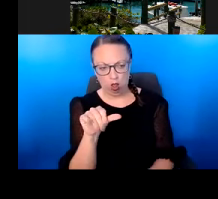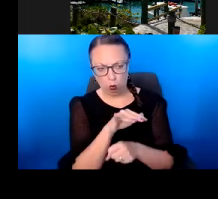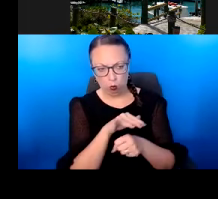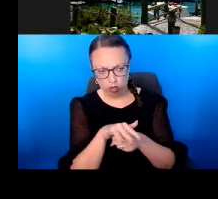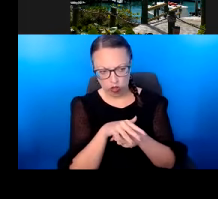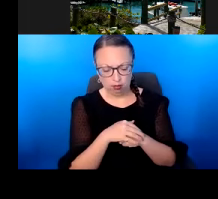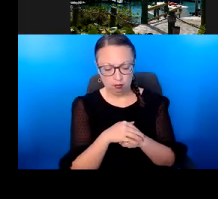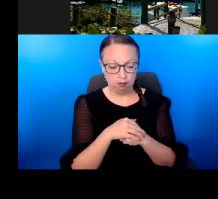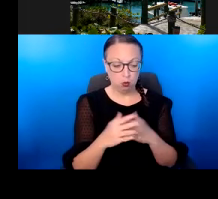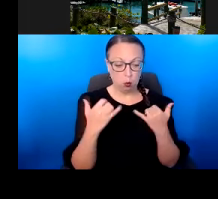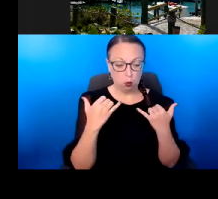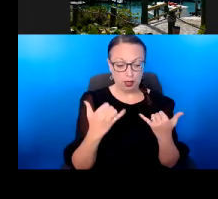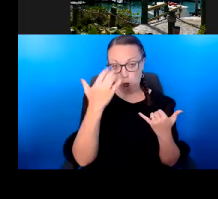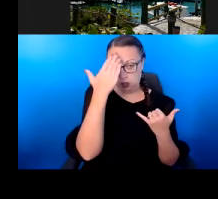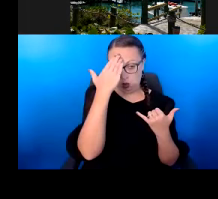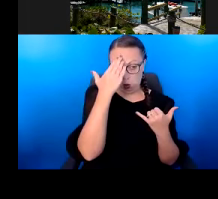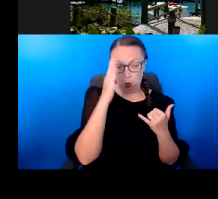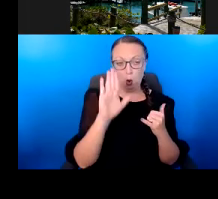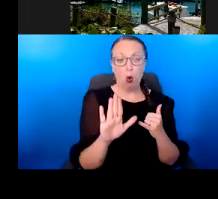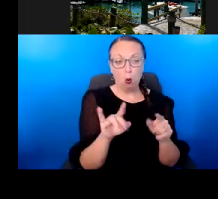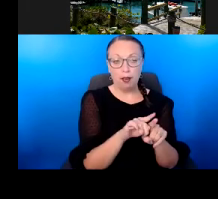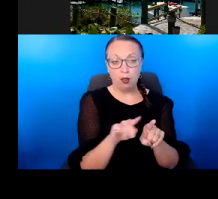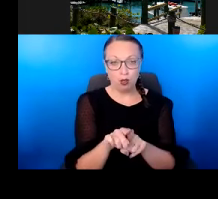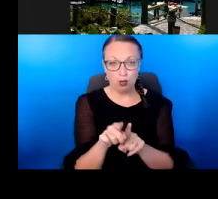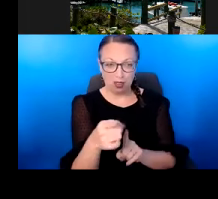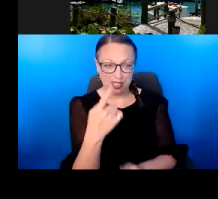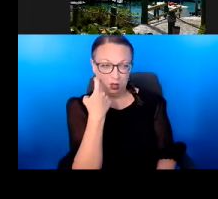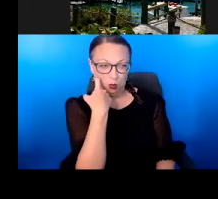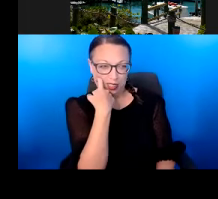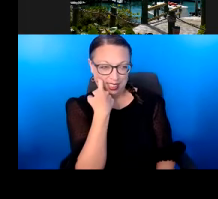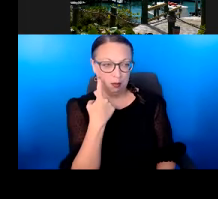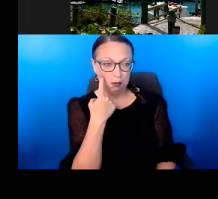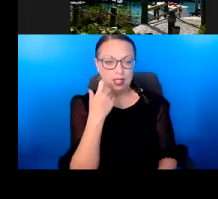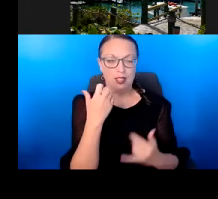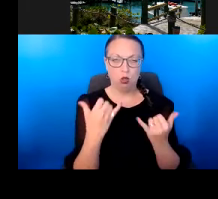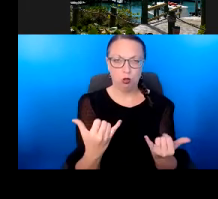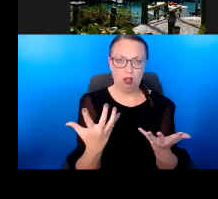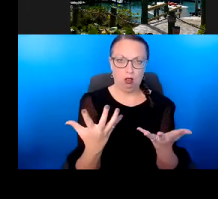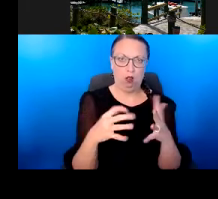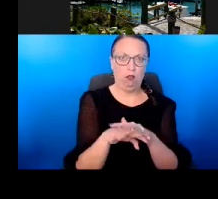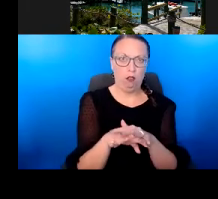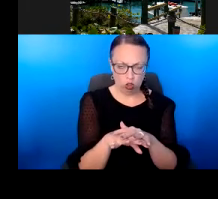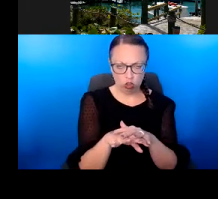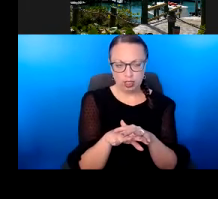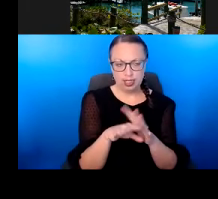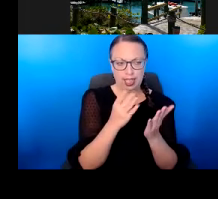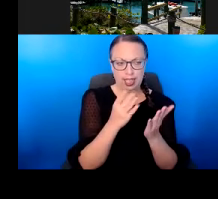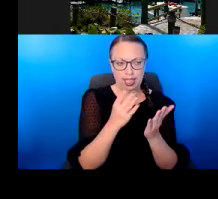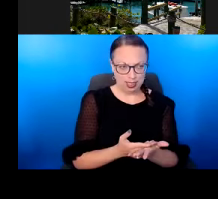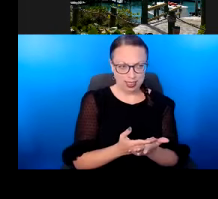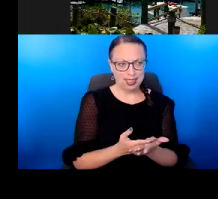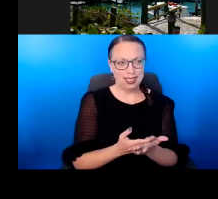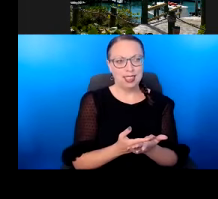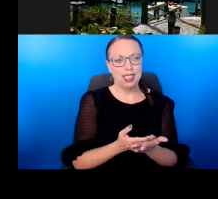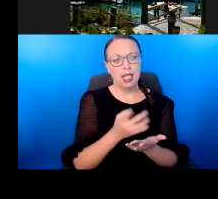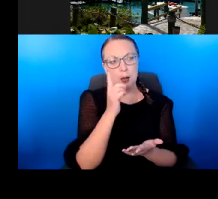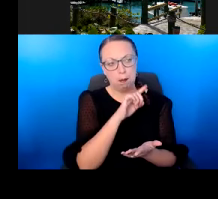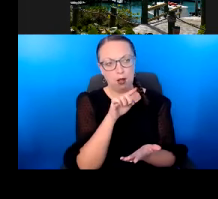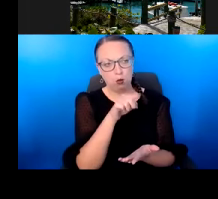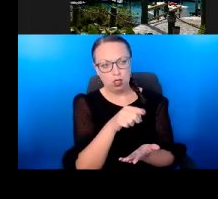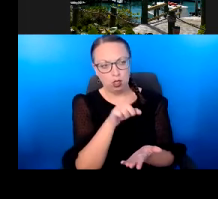we know, and this is very recent, there's now converging evidence in the mouse. This was just published in Current